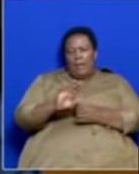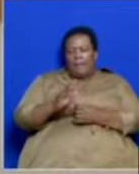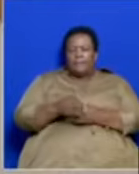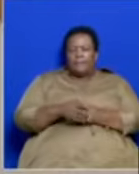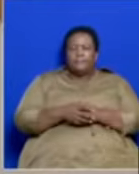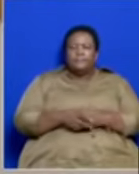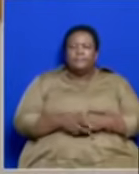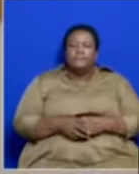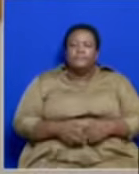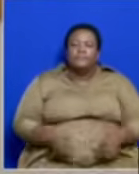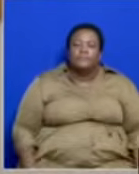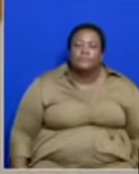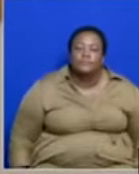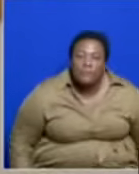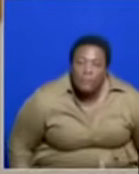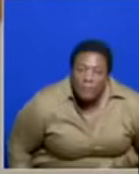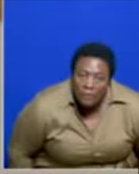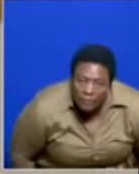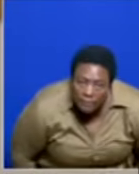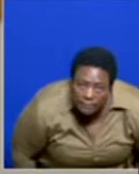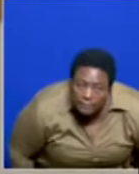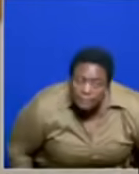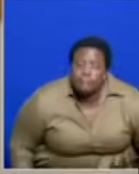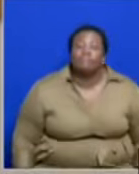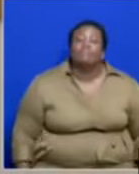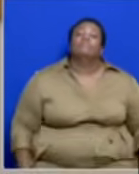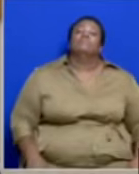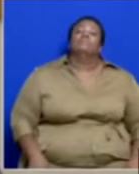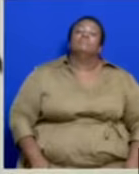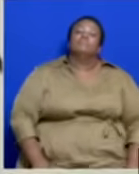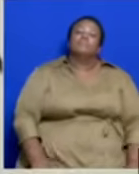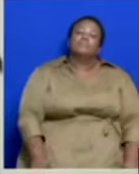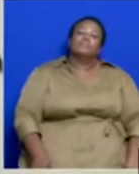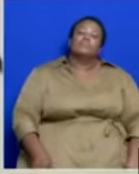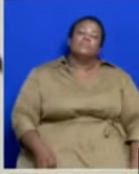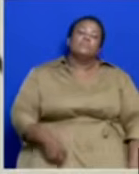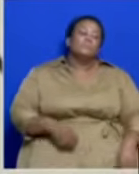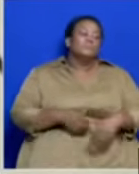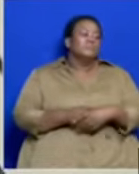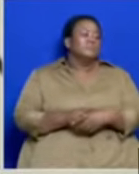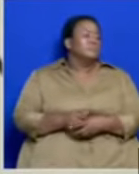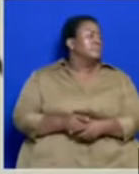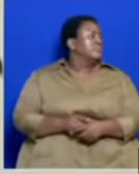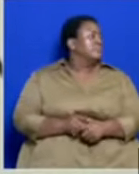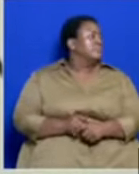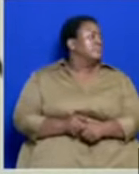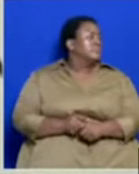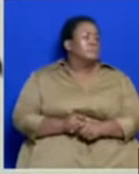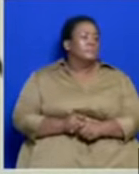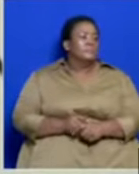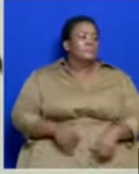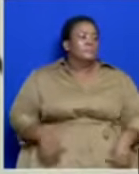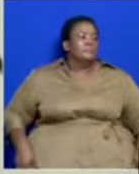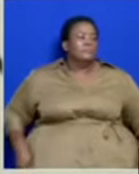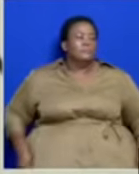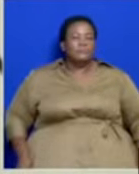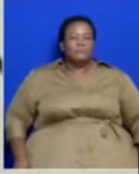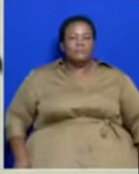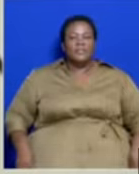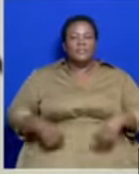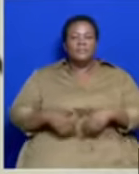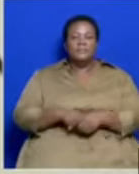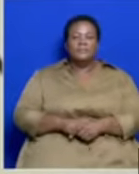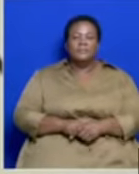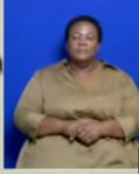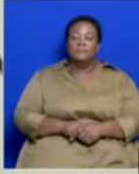record. Thank you. Then, Mr. Magagula, in order then to deal with the issue that the